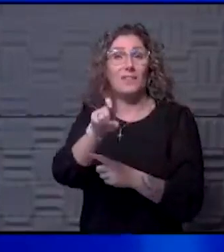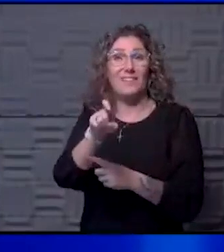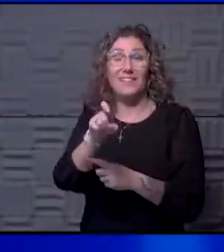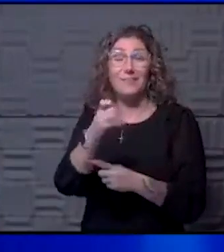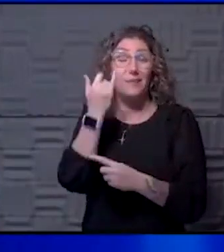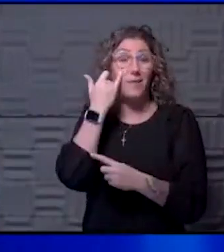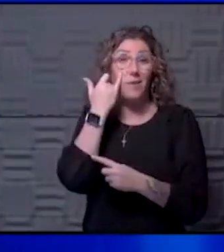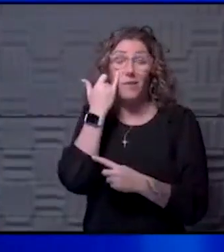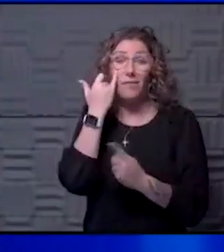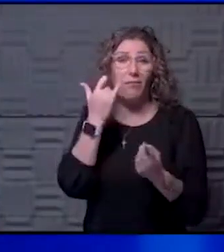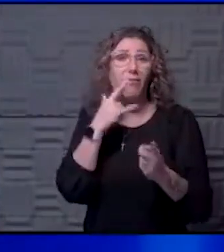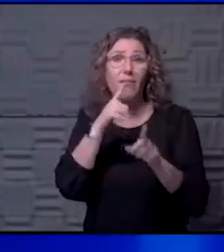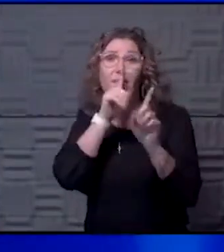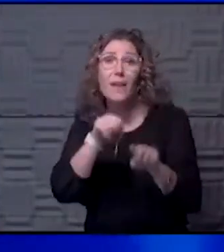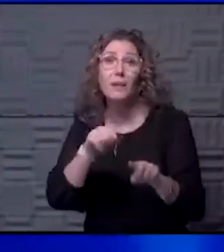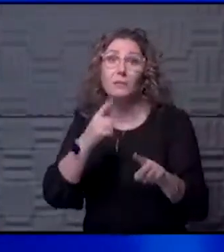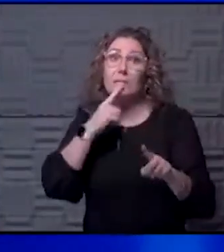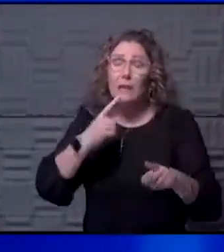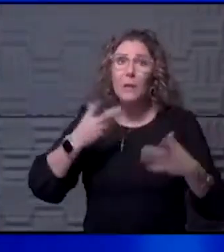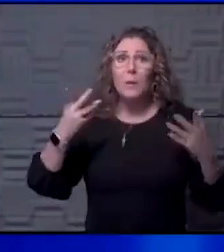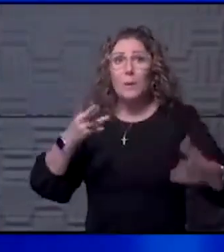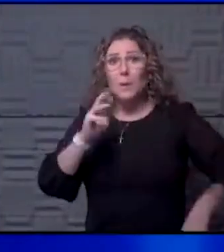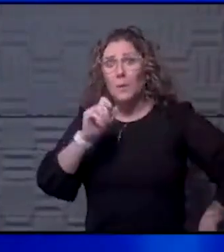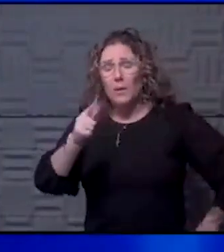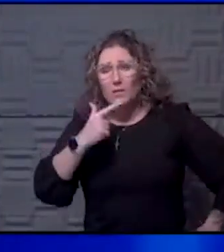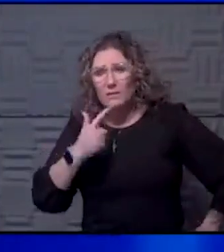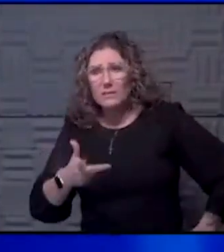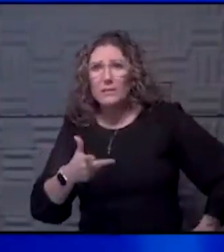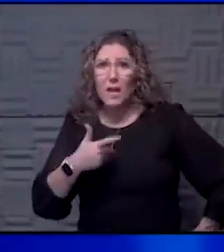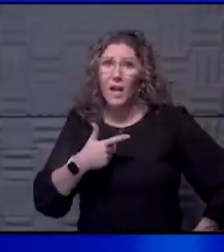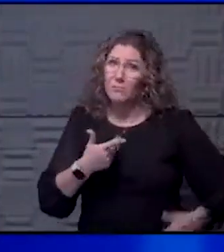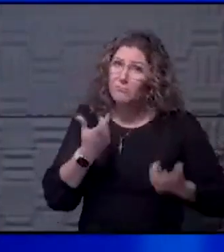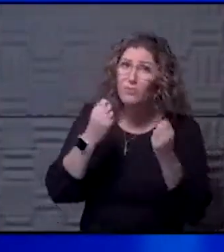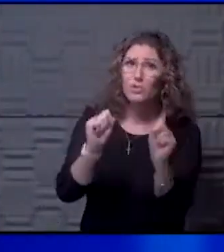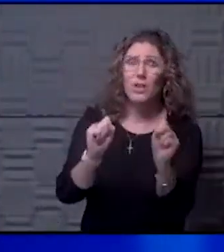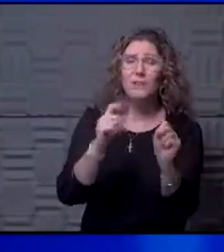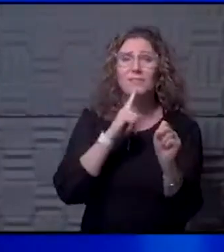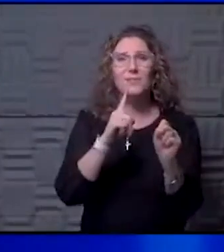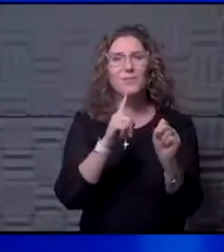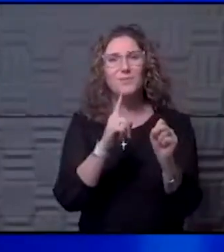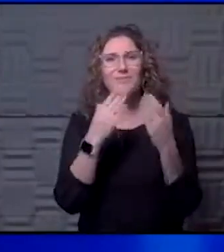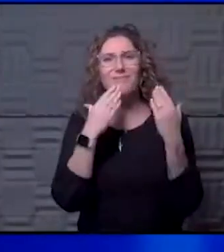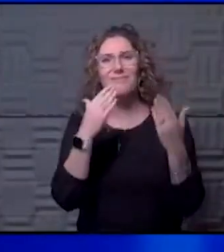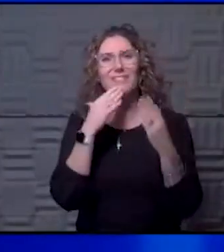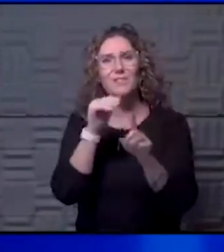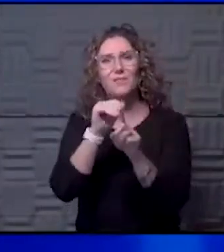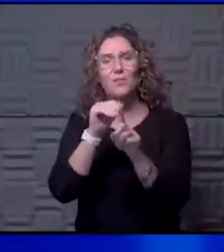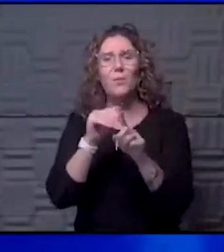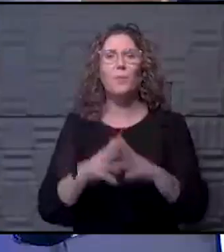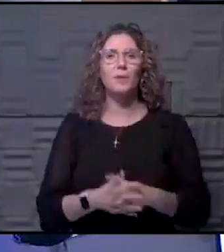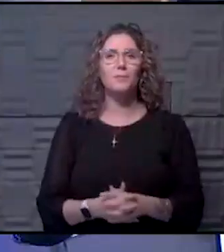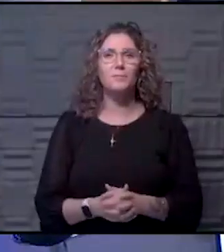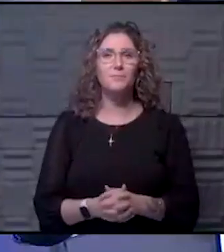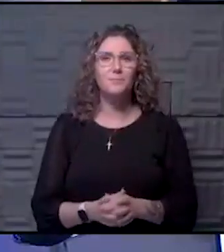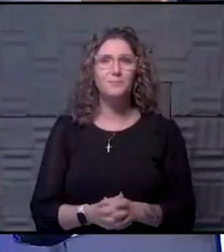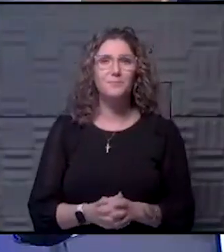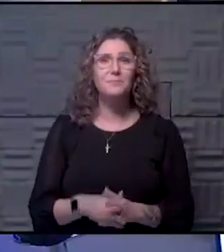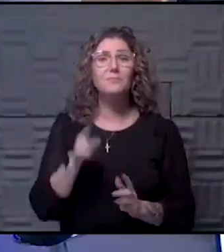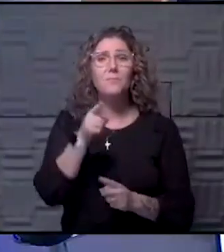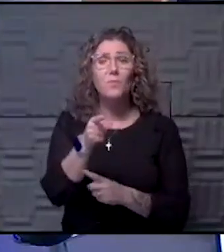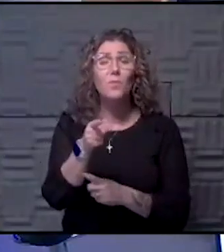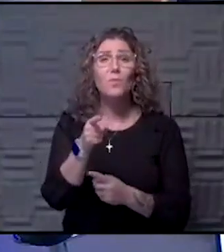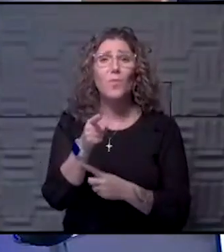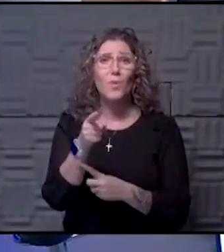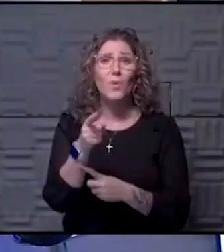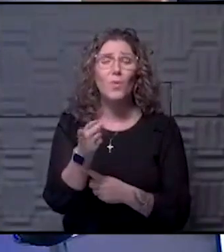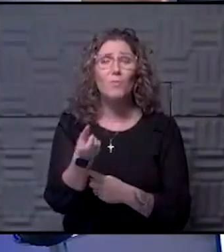is, I'm hanging in there, the fact that someone asked is important. Totally. So thanks for the reminder. Yeah. You were one of our